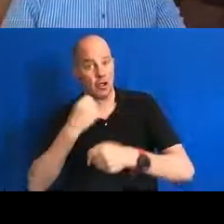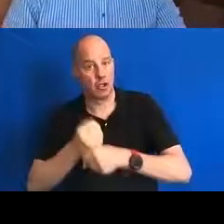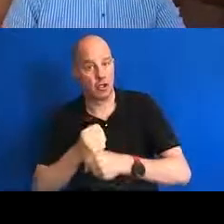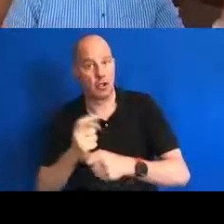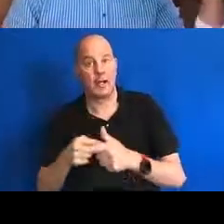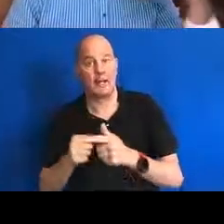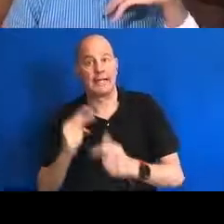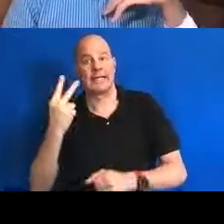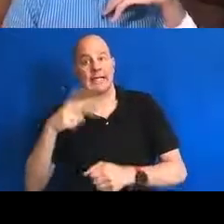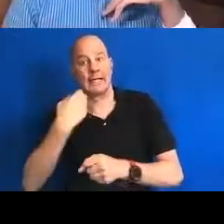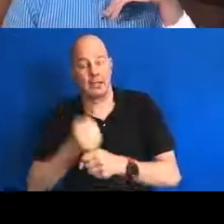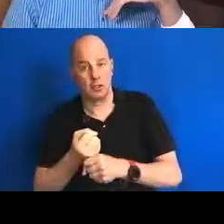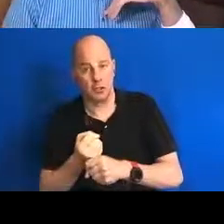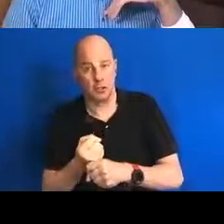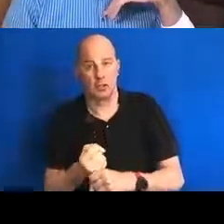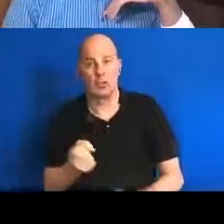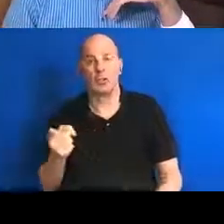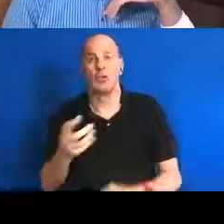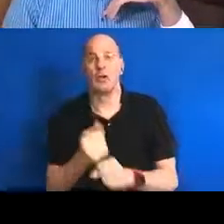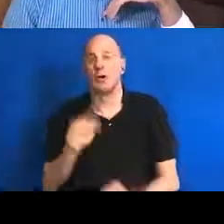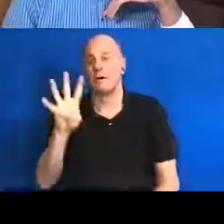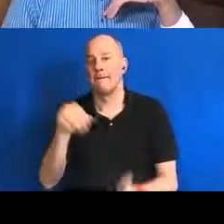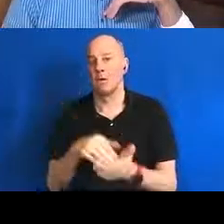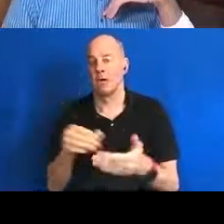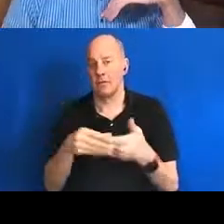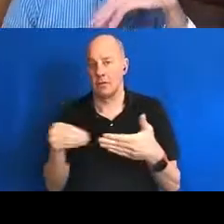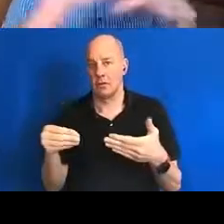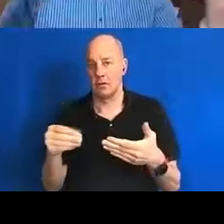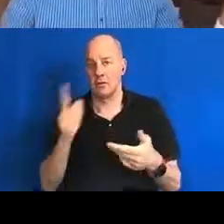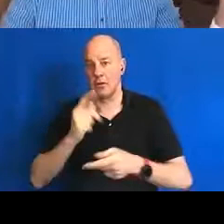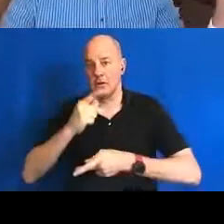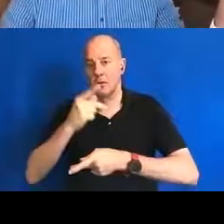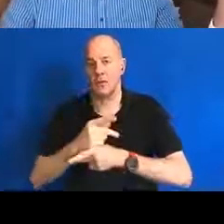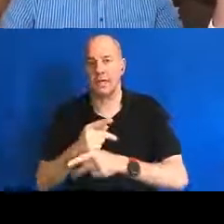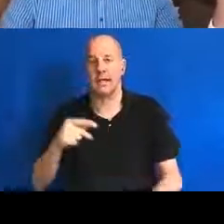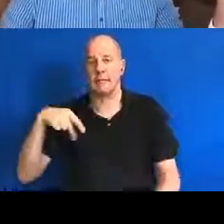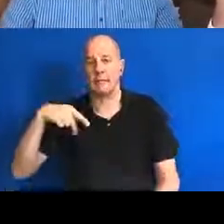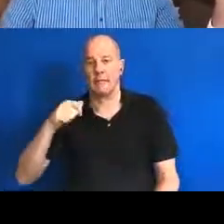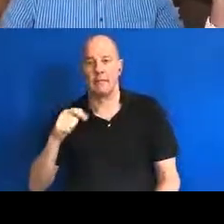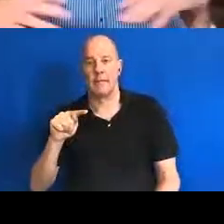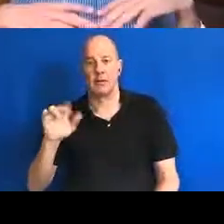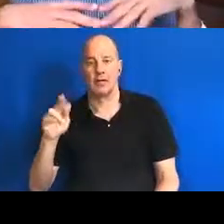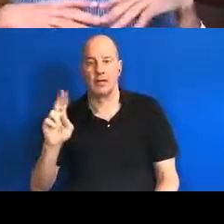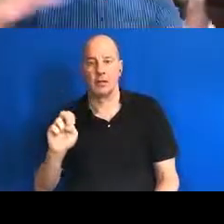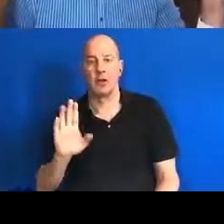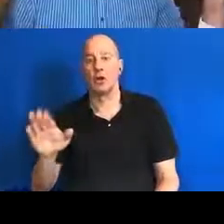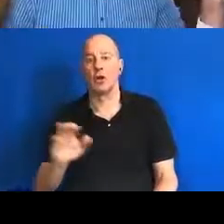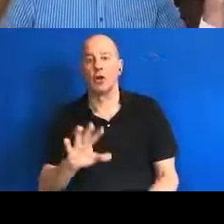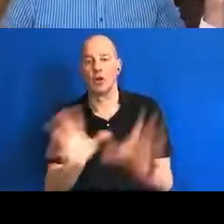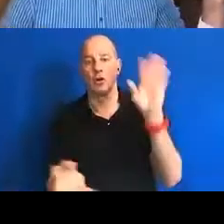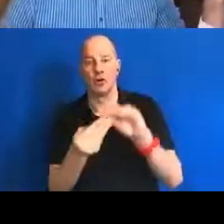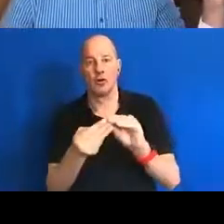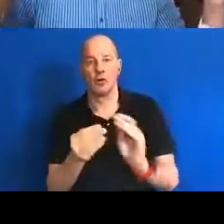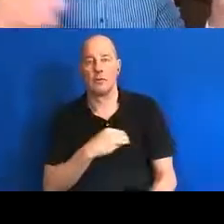2, she got $4,000 in retained patronage. So her total member dividend